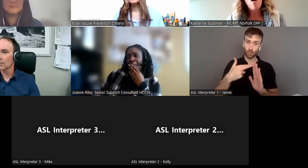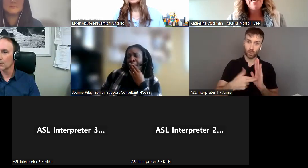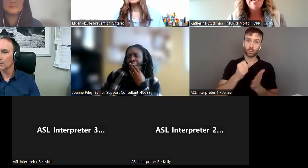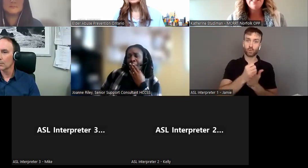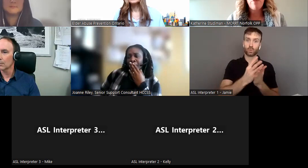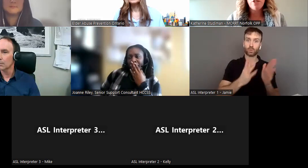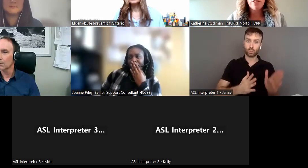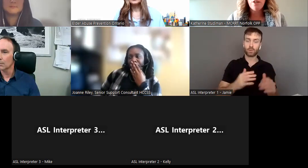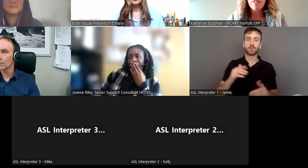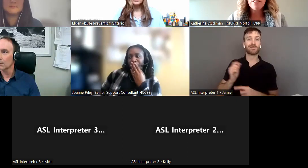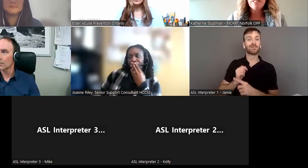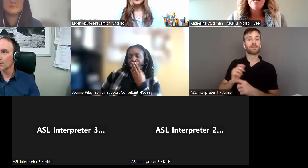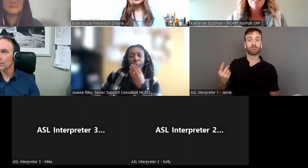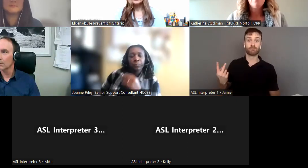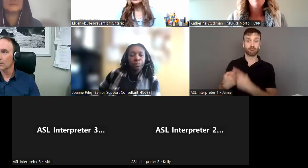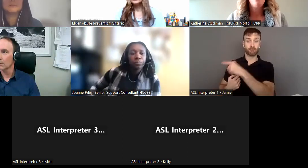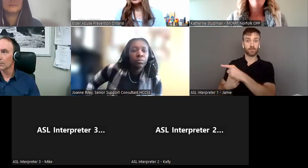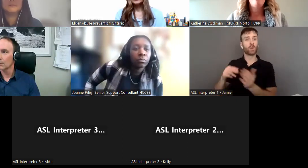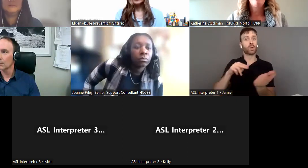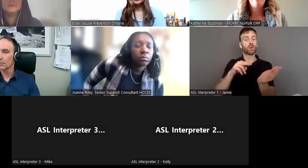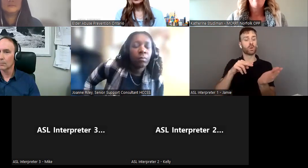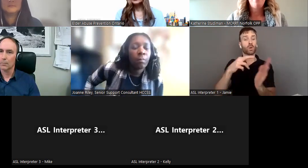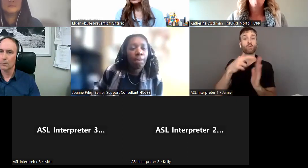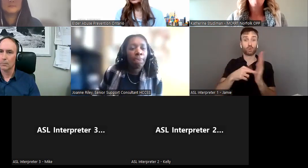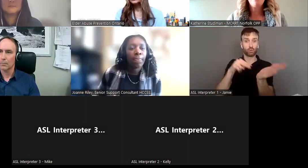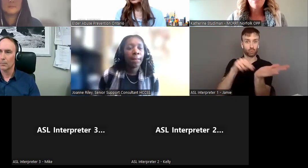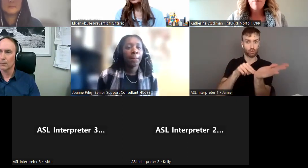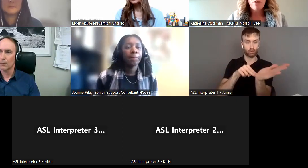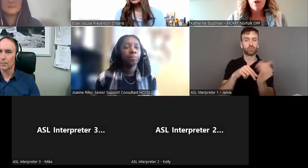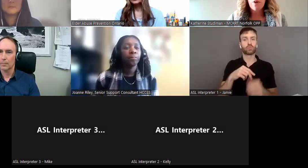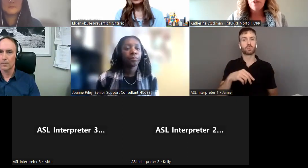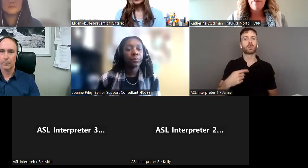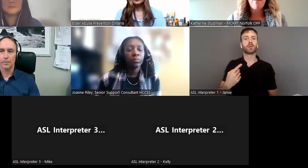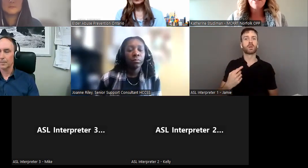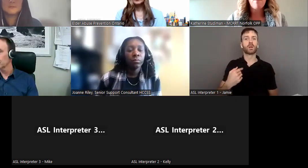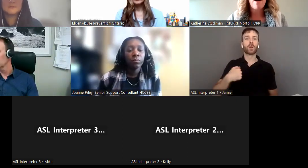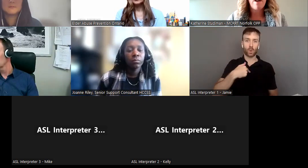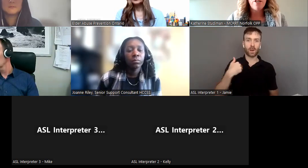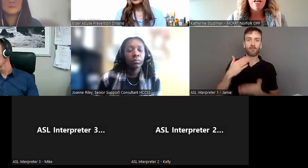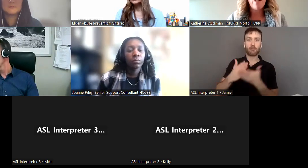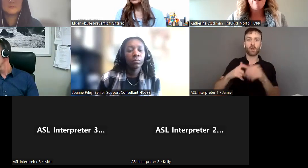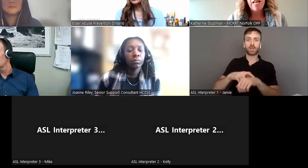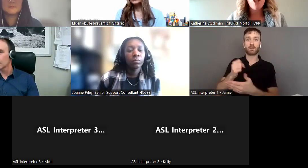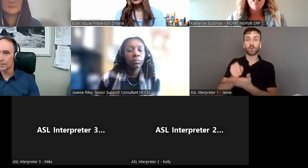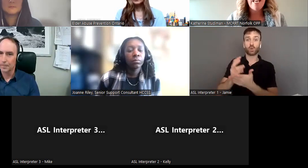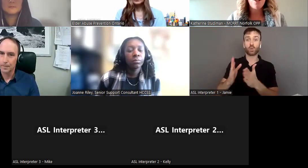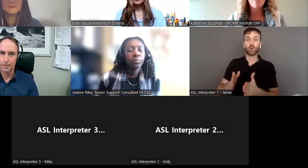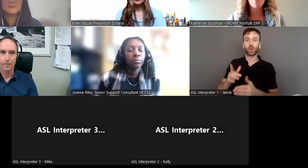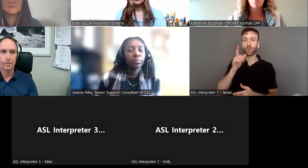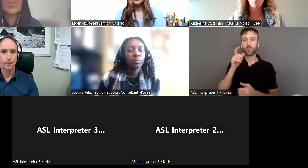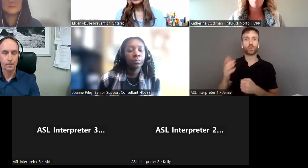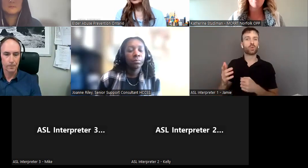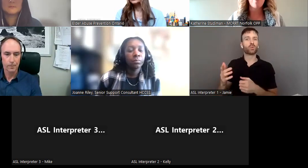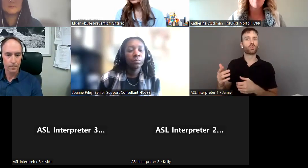My colleague is a registered nurse. We also have a part-time social worker that covers off our education vacation days,